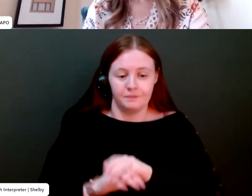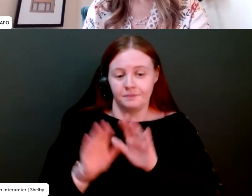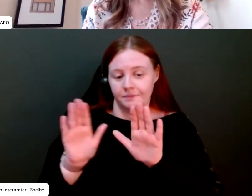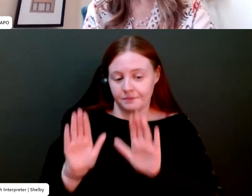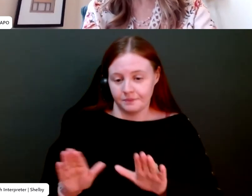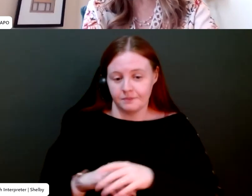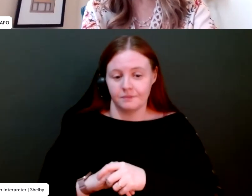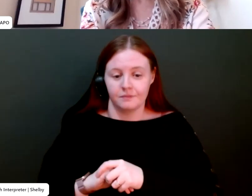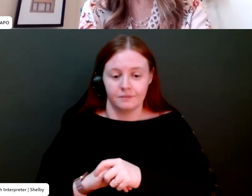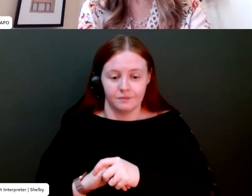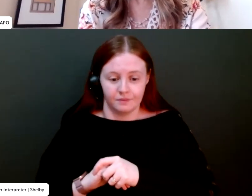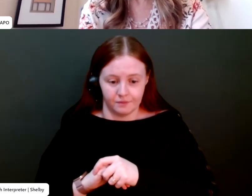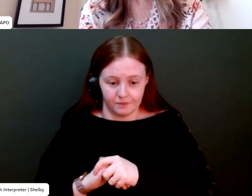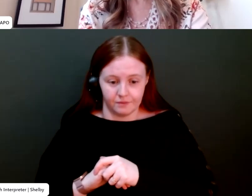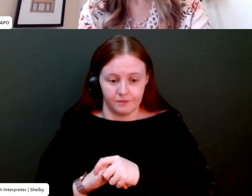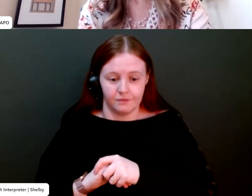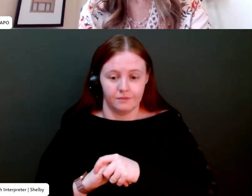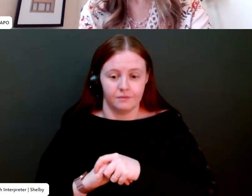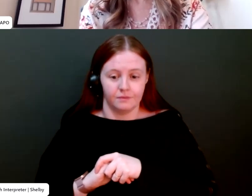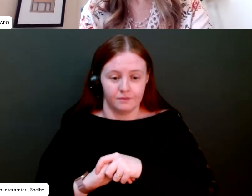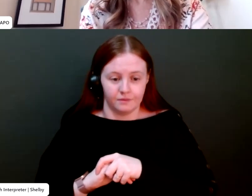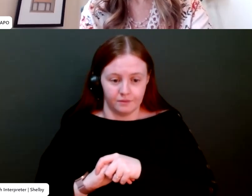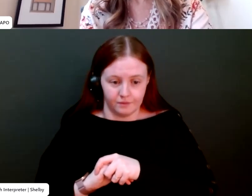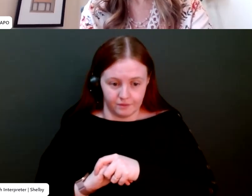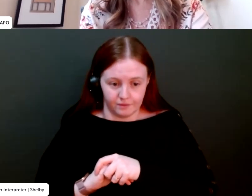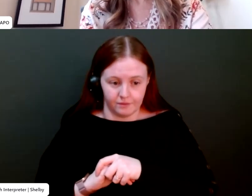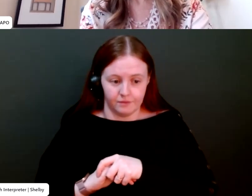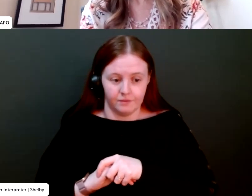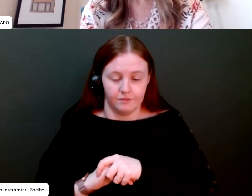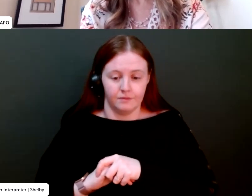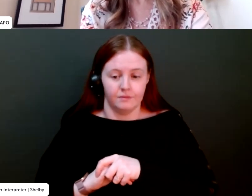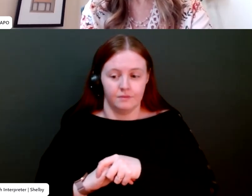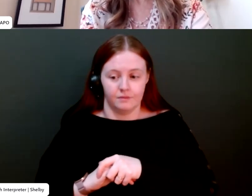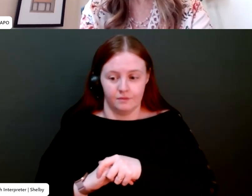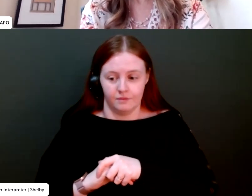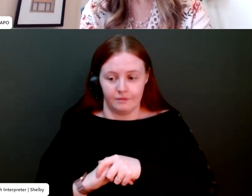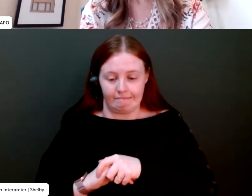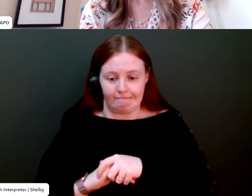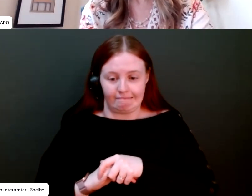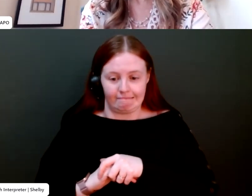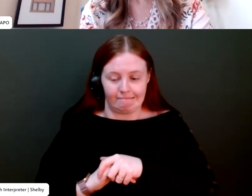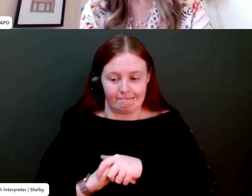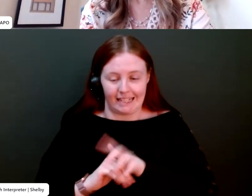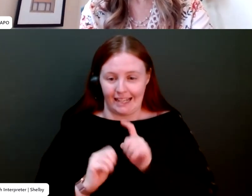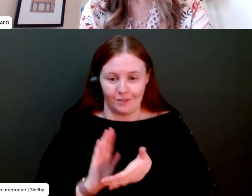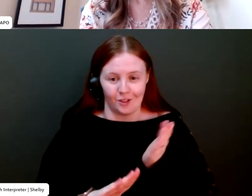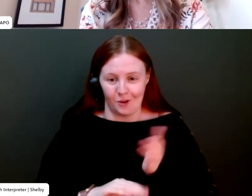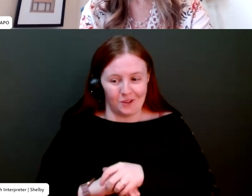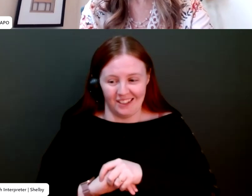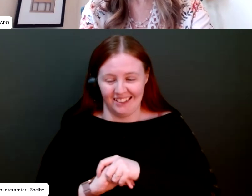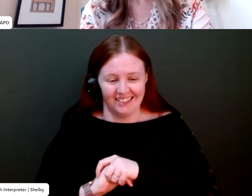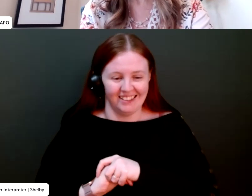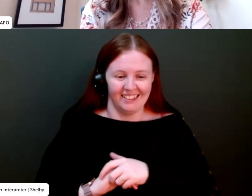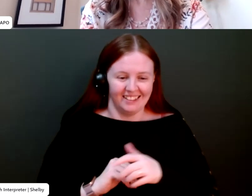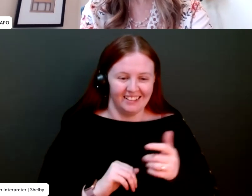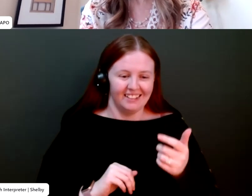so in the current state of things, obviously it's, people who